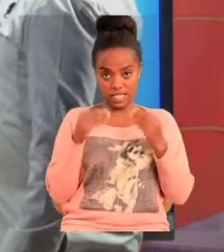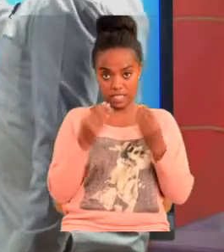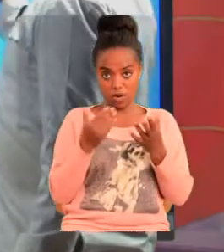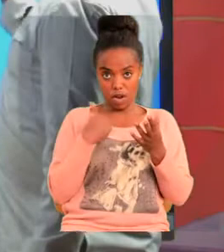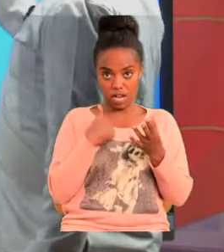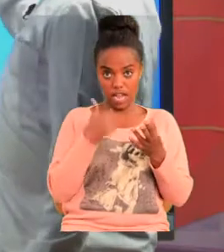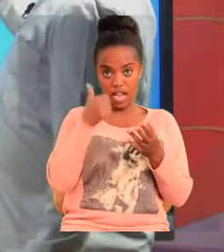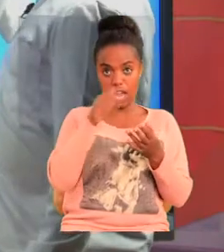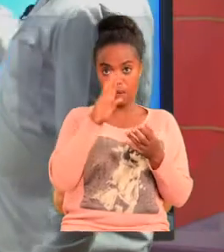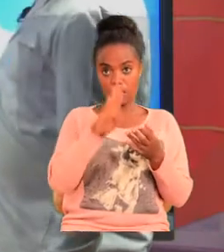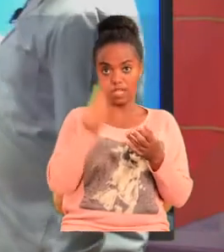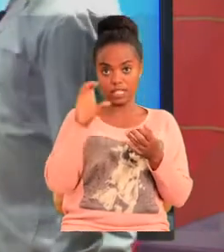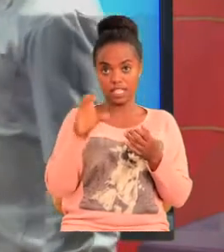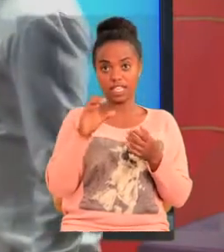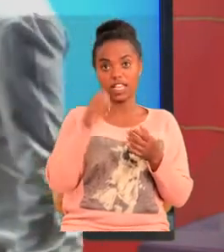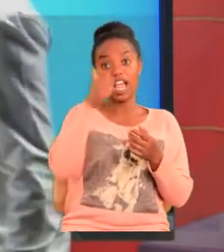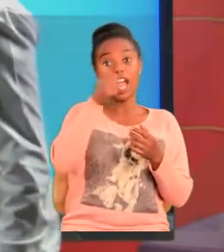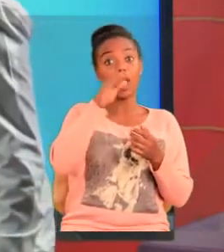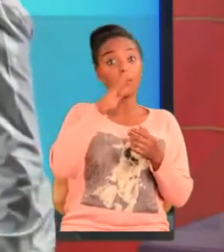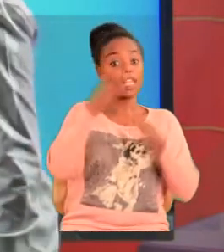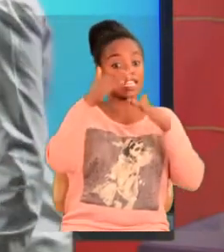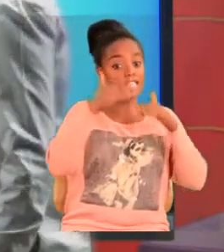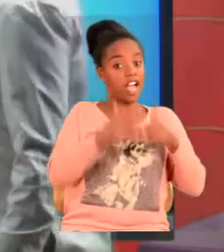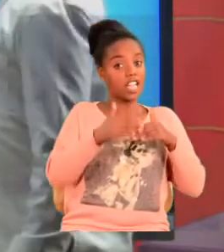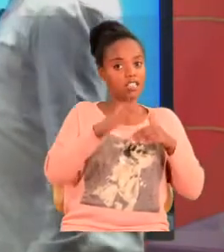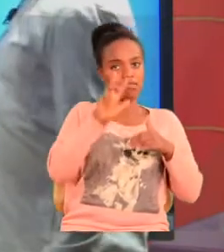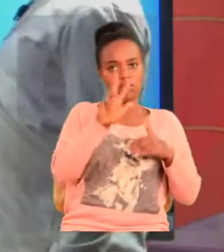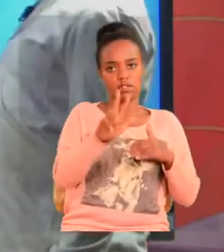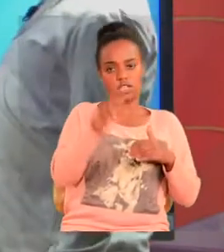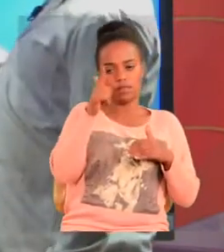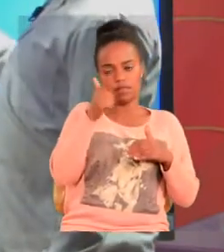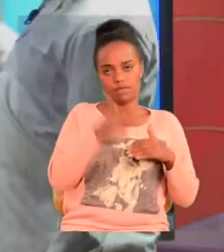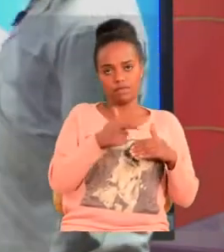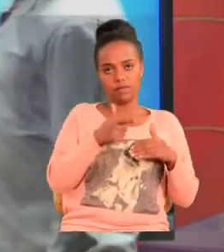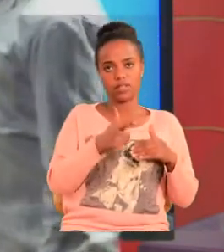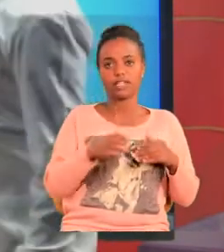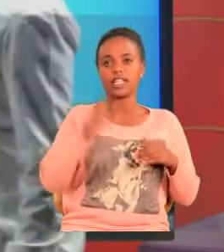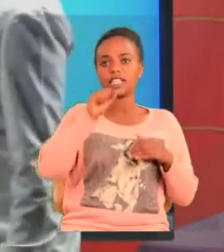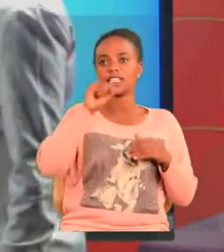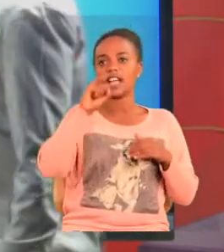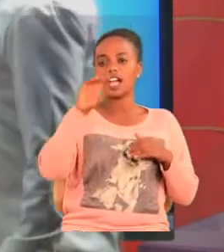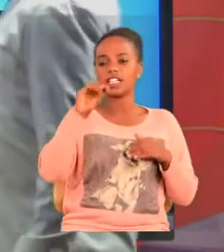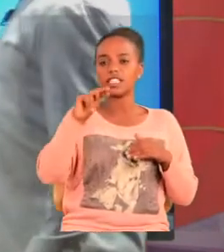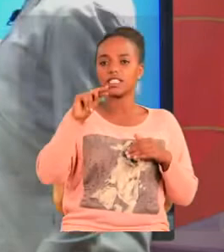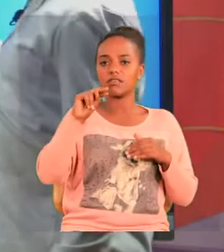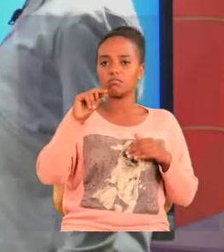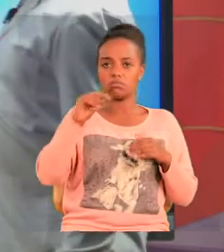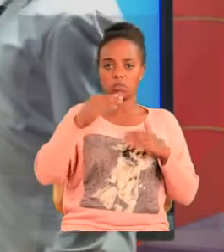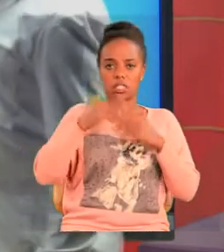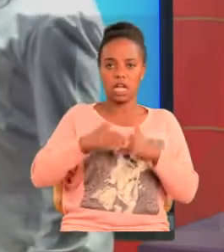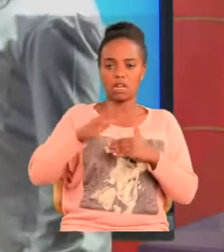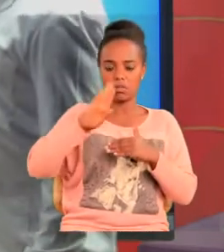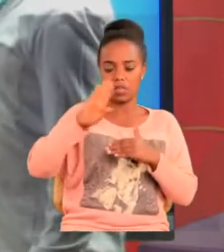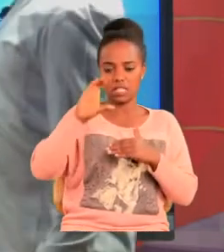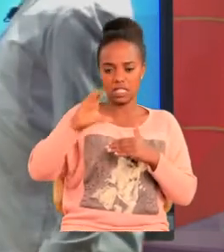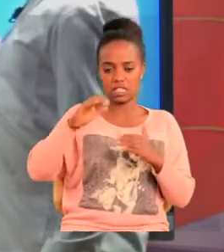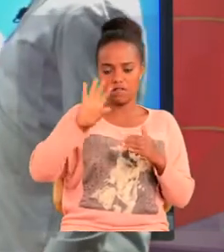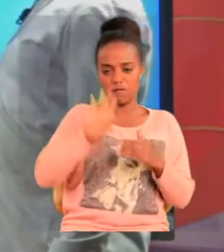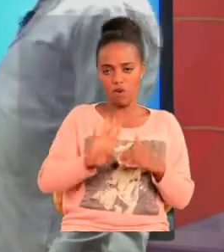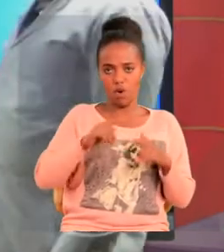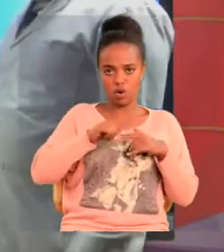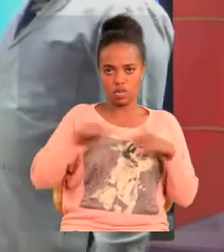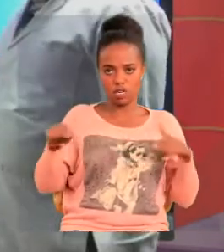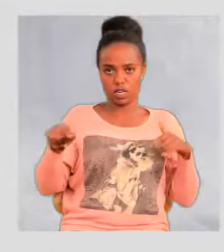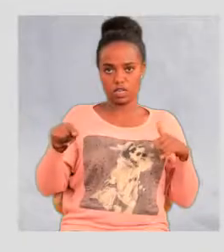It's ABC. Side AB is given to be 3 and side BC is 4. Measure of BST